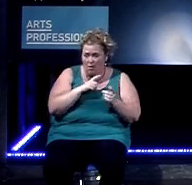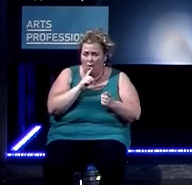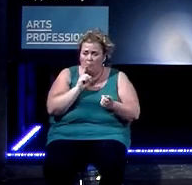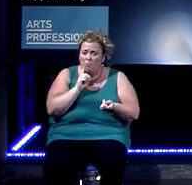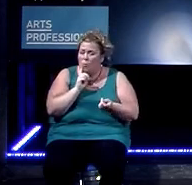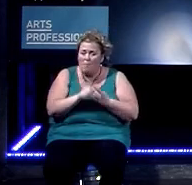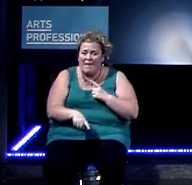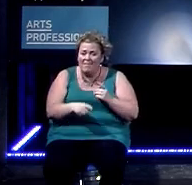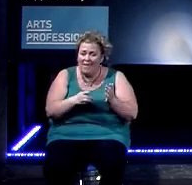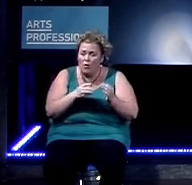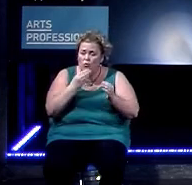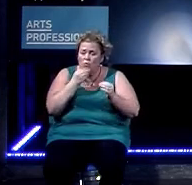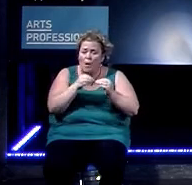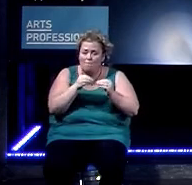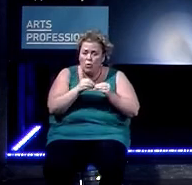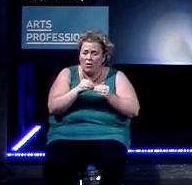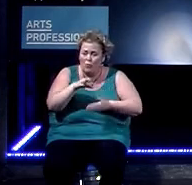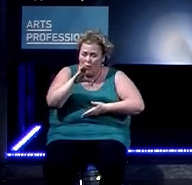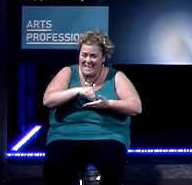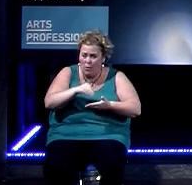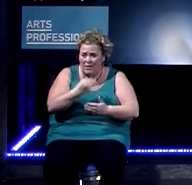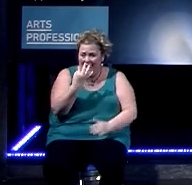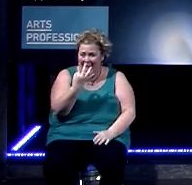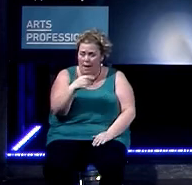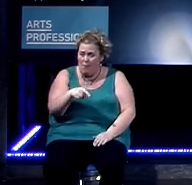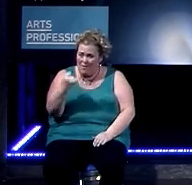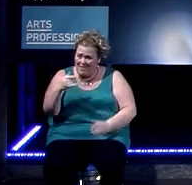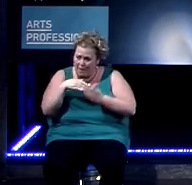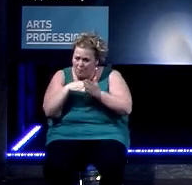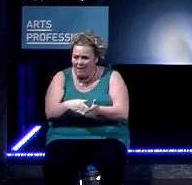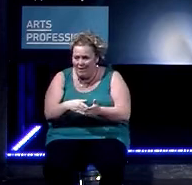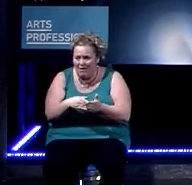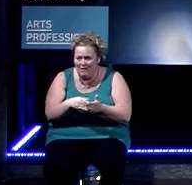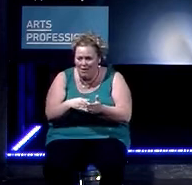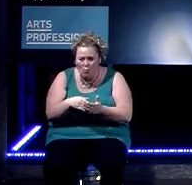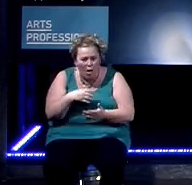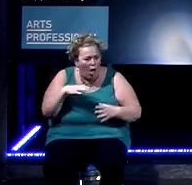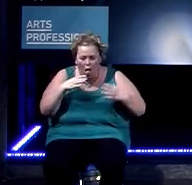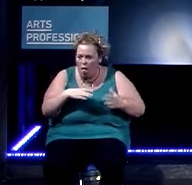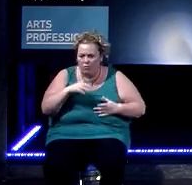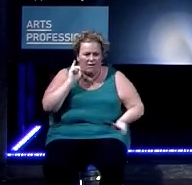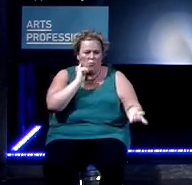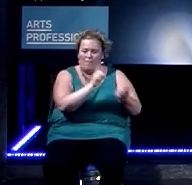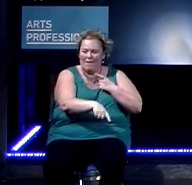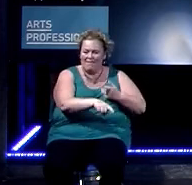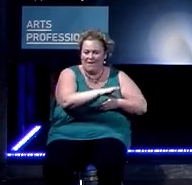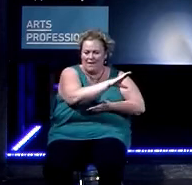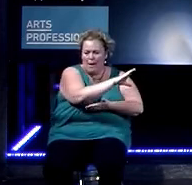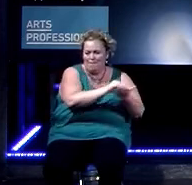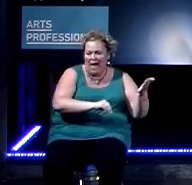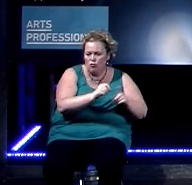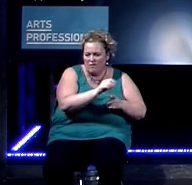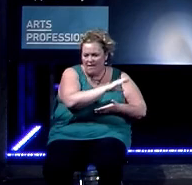downloaded 8.6 million times. So we're already seeing these things work. They're already beating piracy at kind of its own